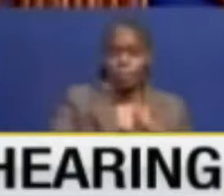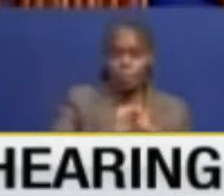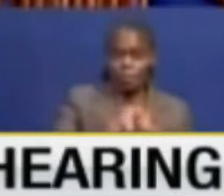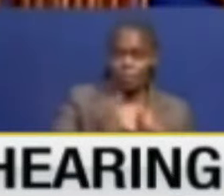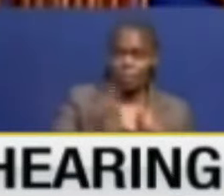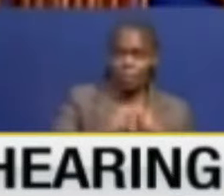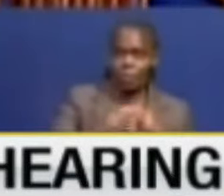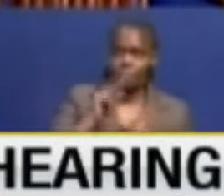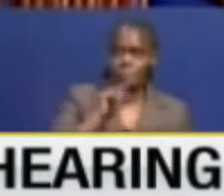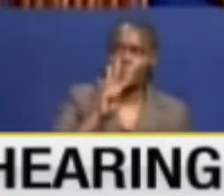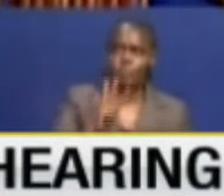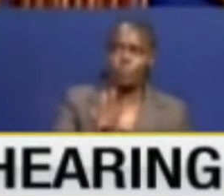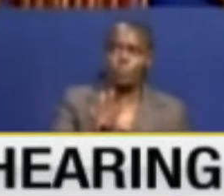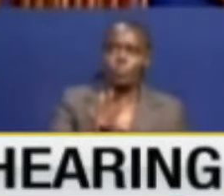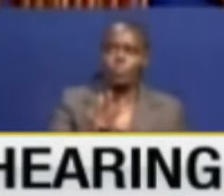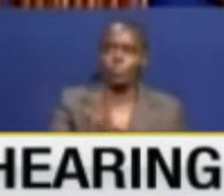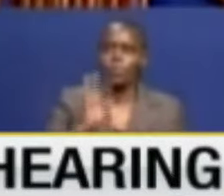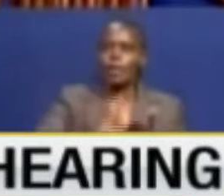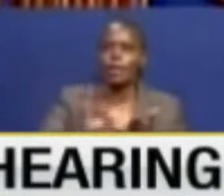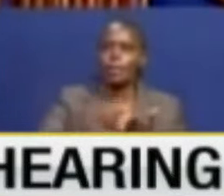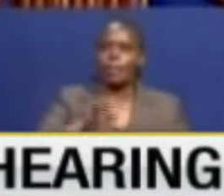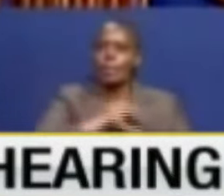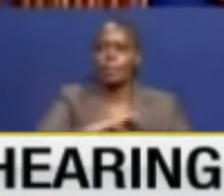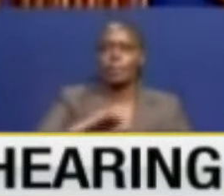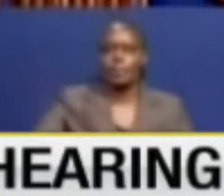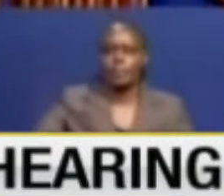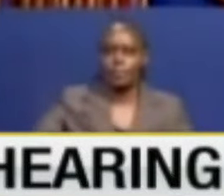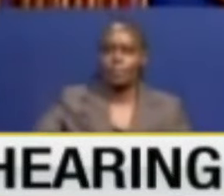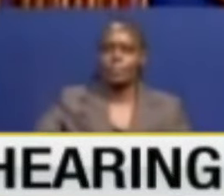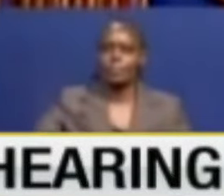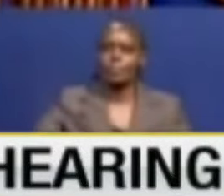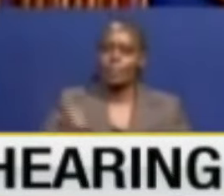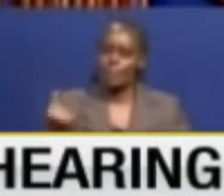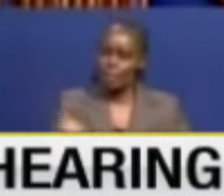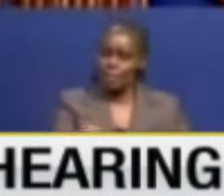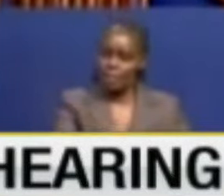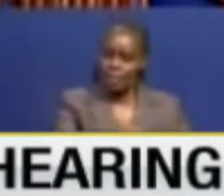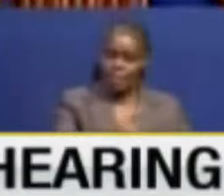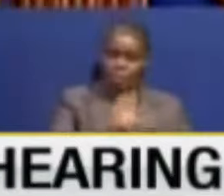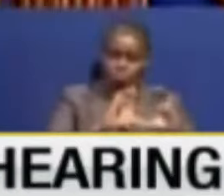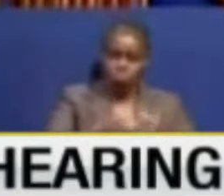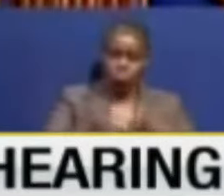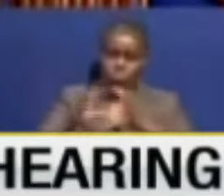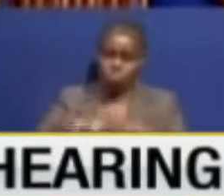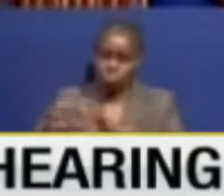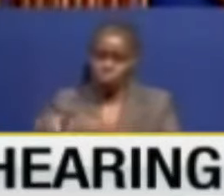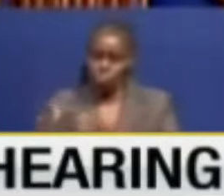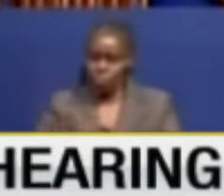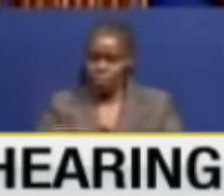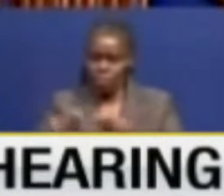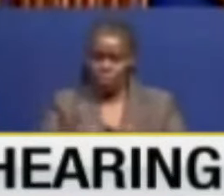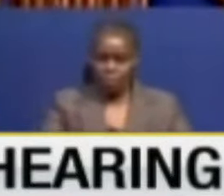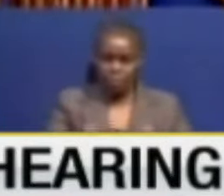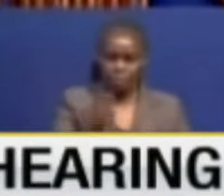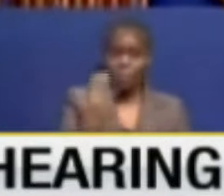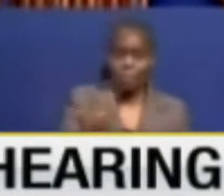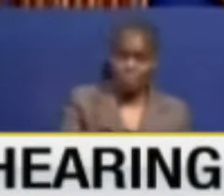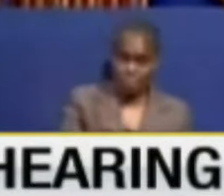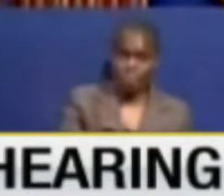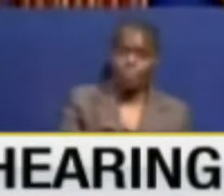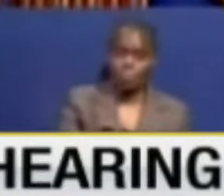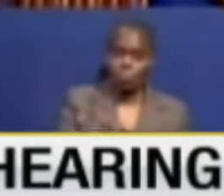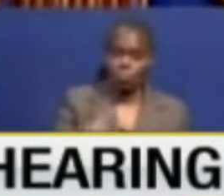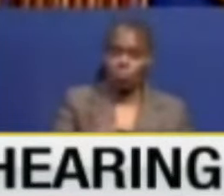17th of August, 2024, the clerk of the Senate furnished each party with the documentation filed by the other party